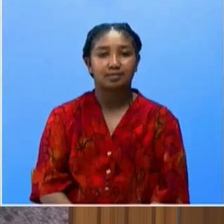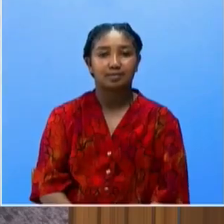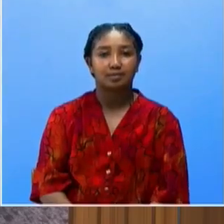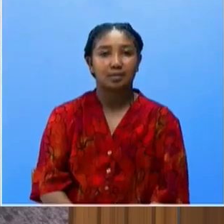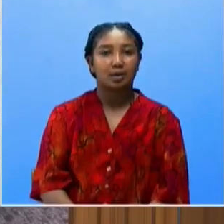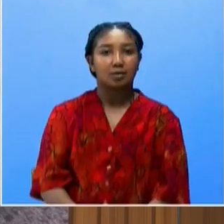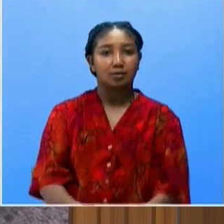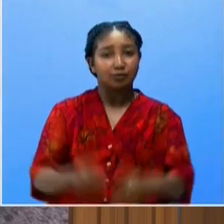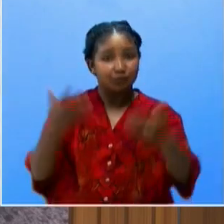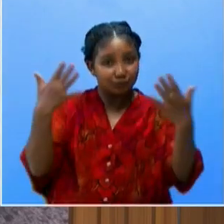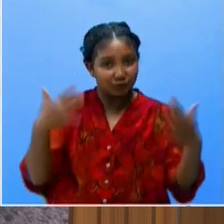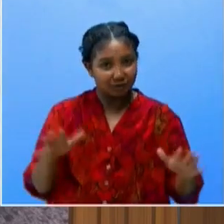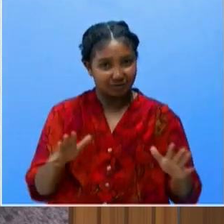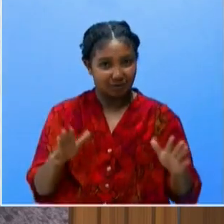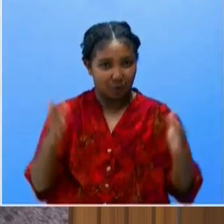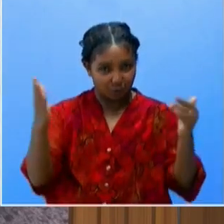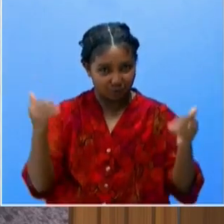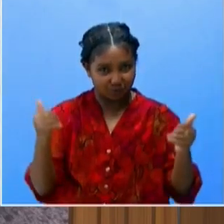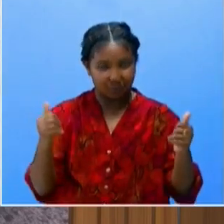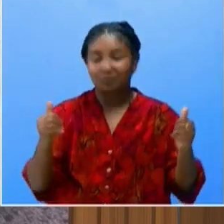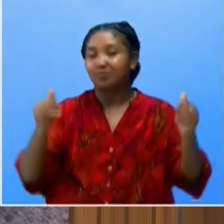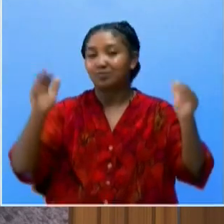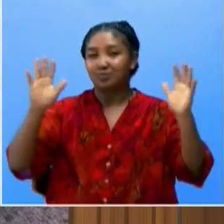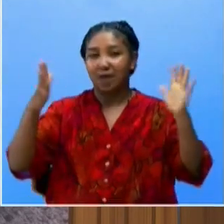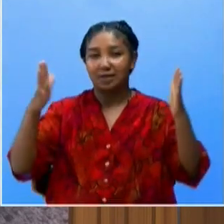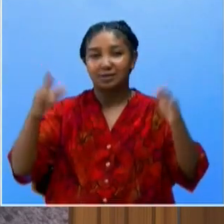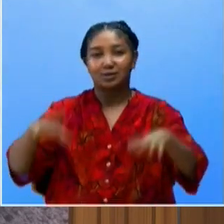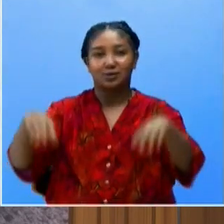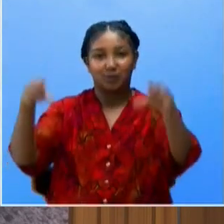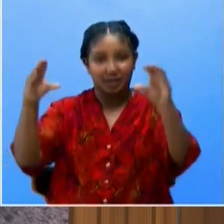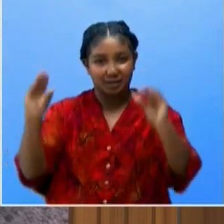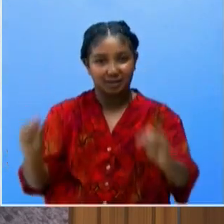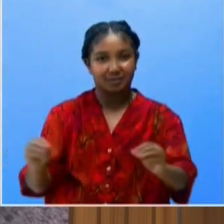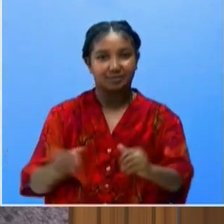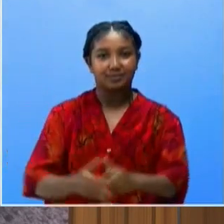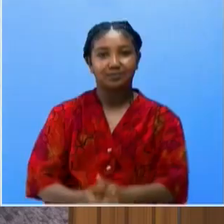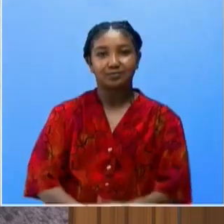I hope you did it. Nice. Come on here.